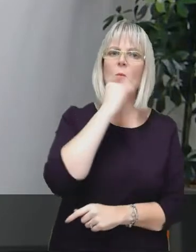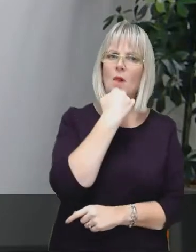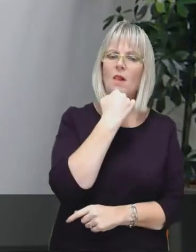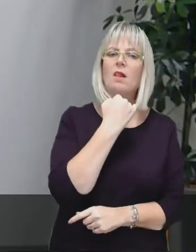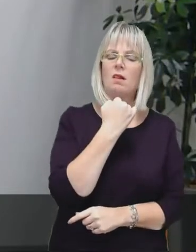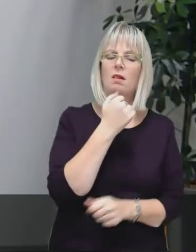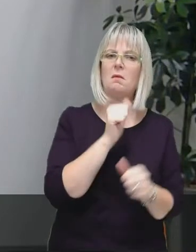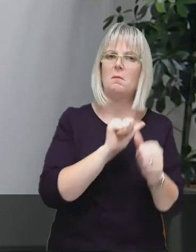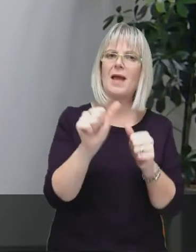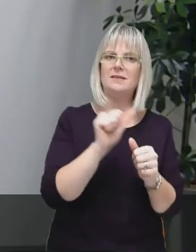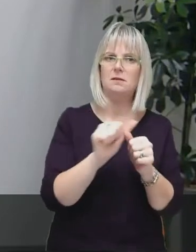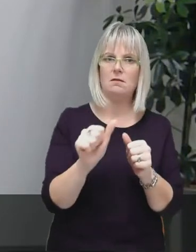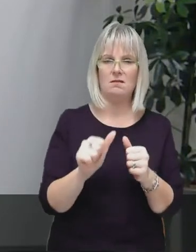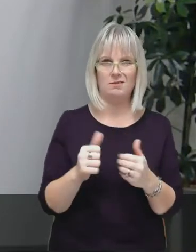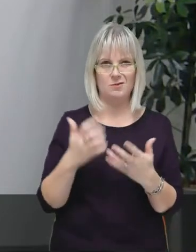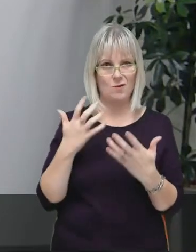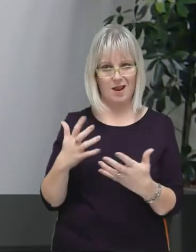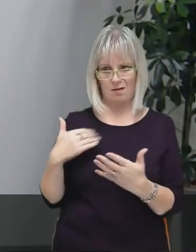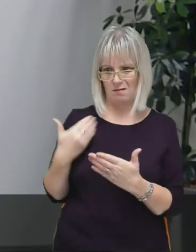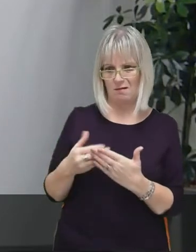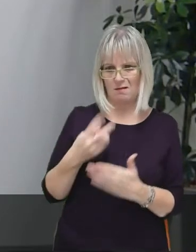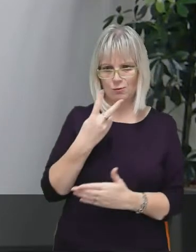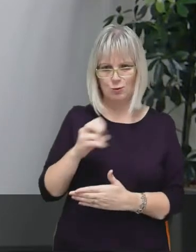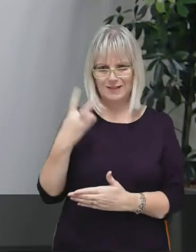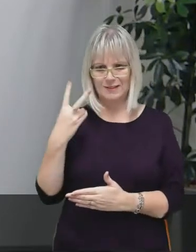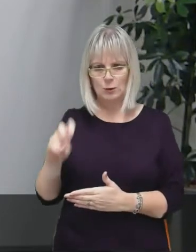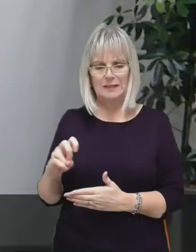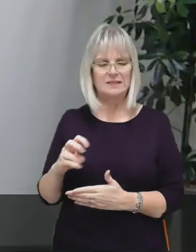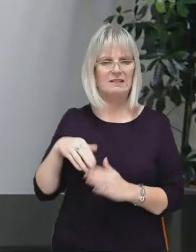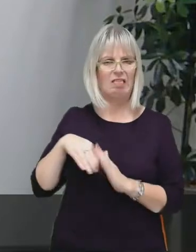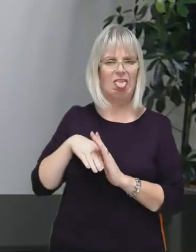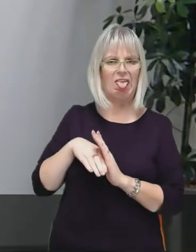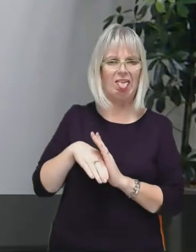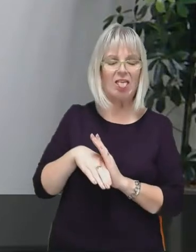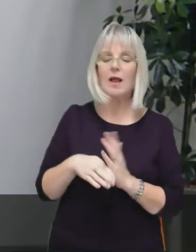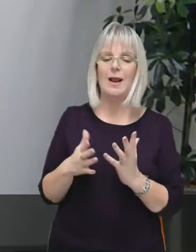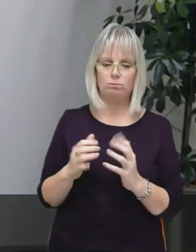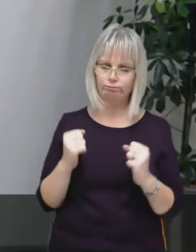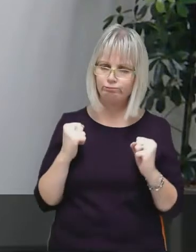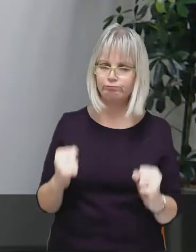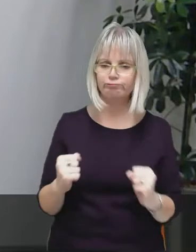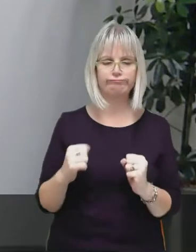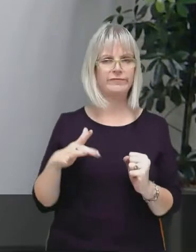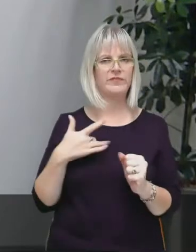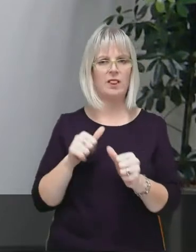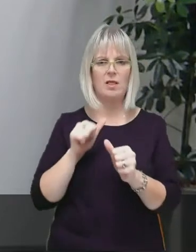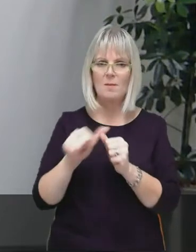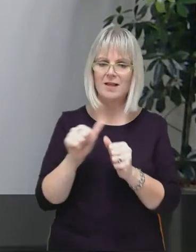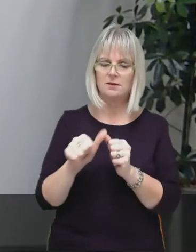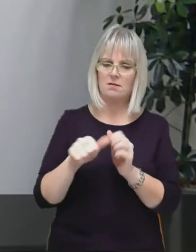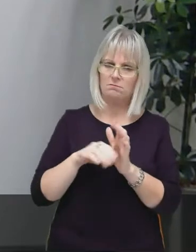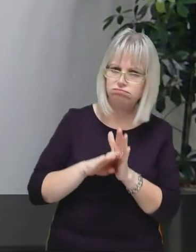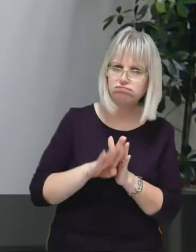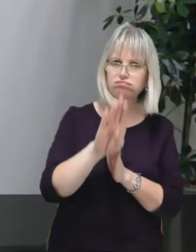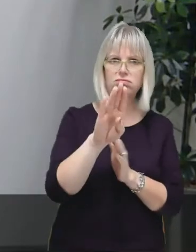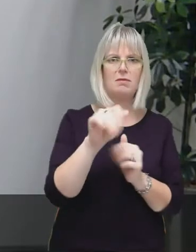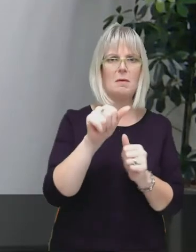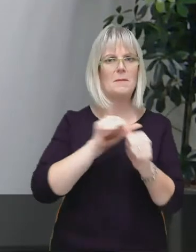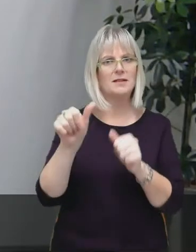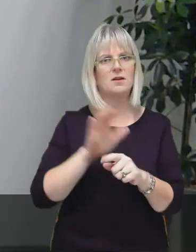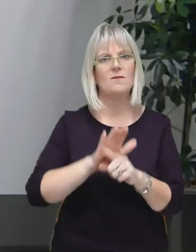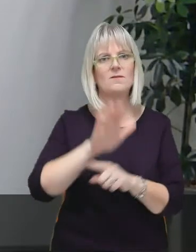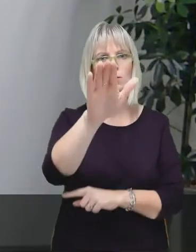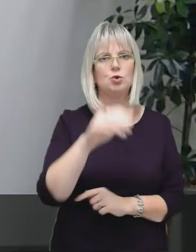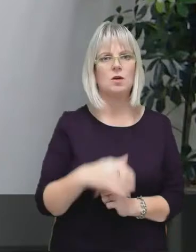forward to a better and brighter future. Since the very beginning of the pandemic,